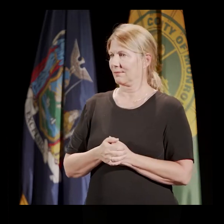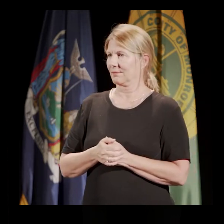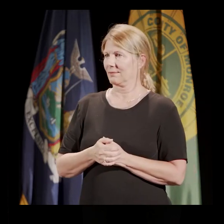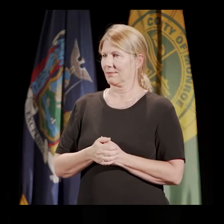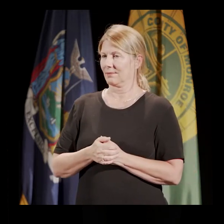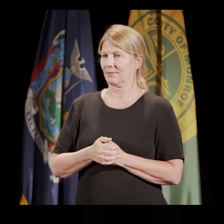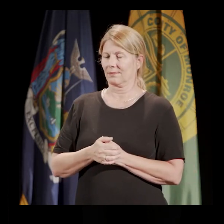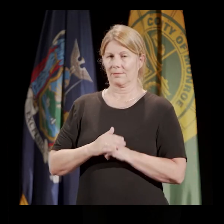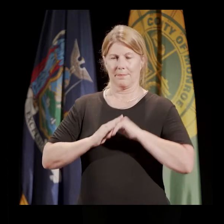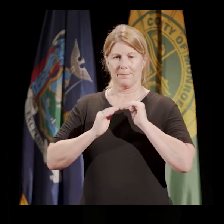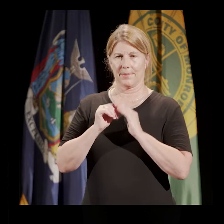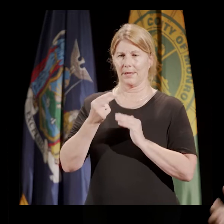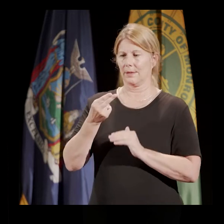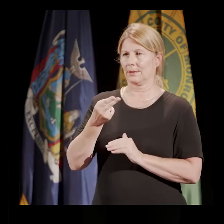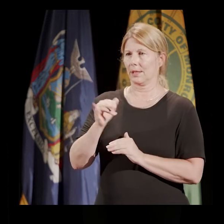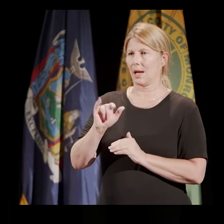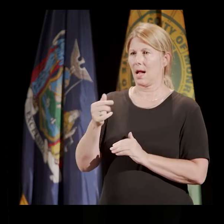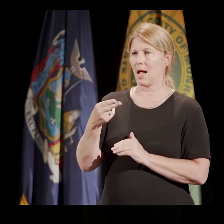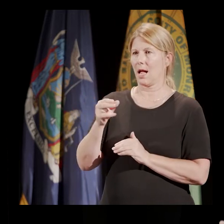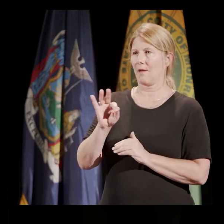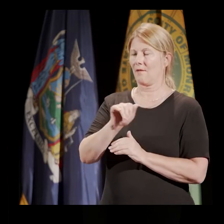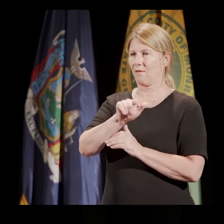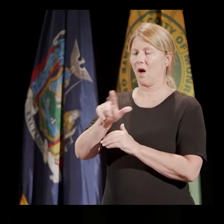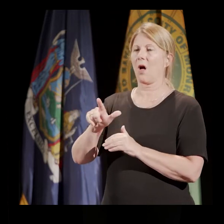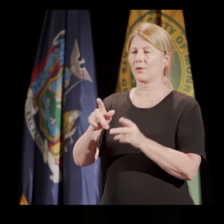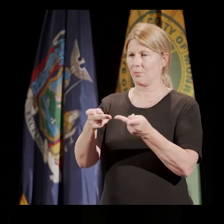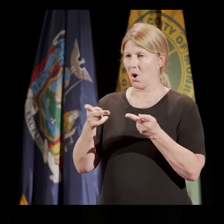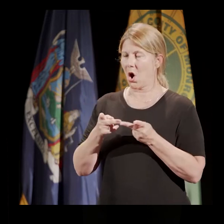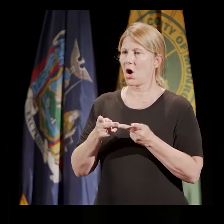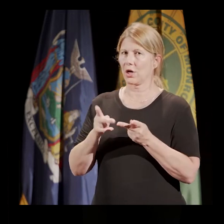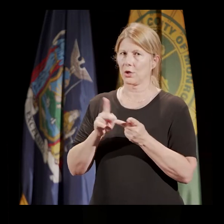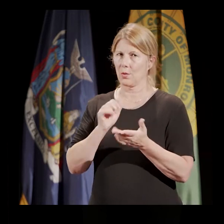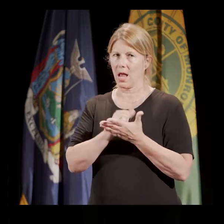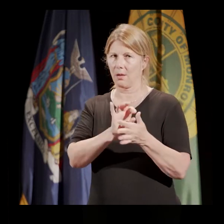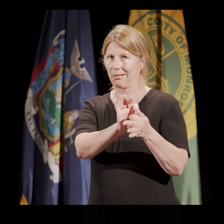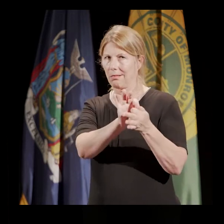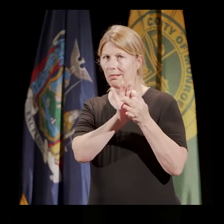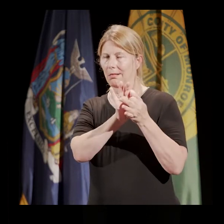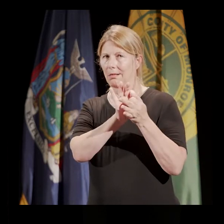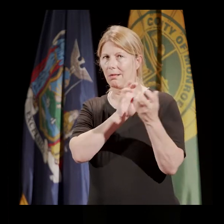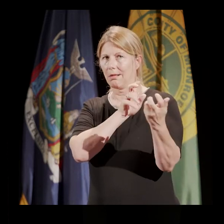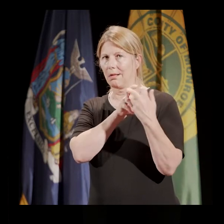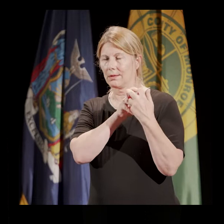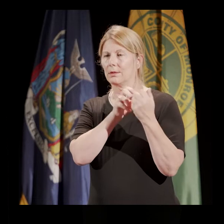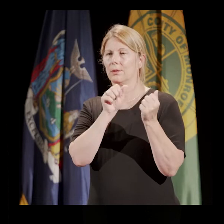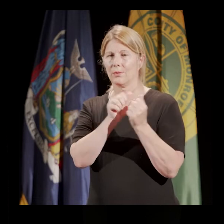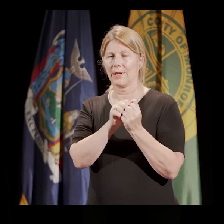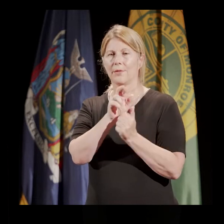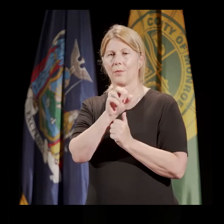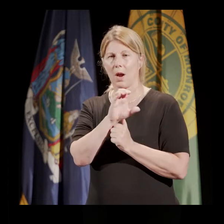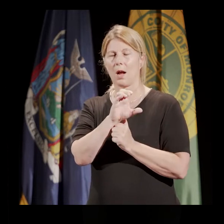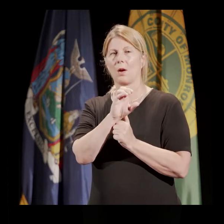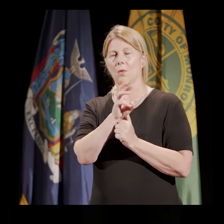High Falls State Park at the foot of the High Falls dovetails with the rest of the Rock the Riverway programs, as well as the Inner Loop